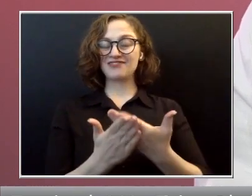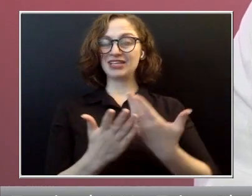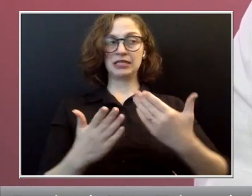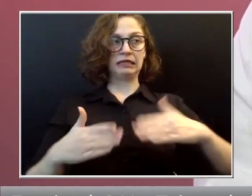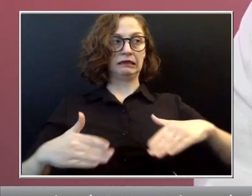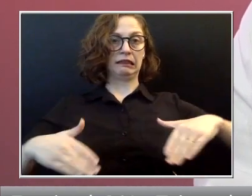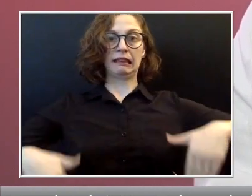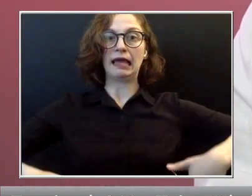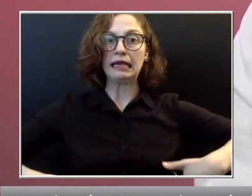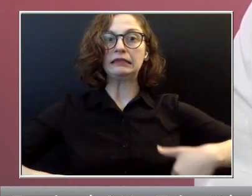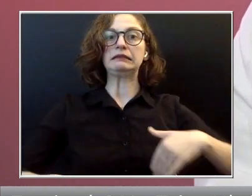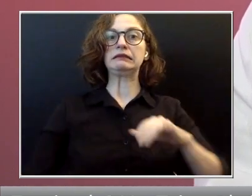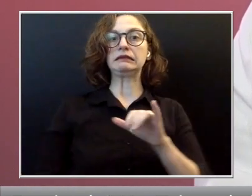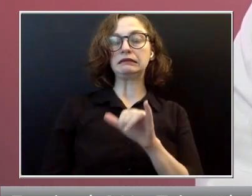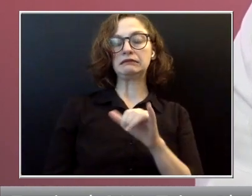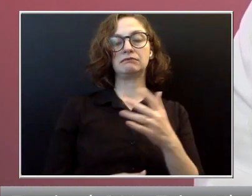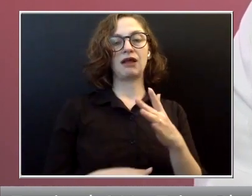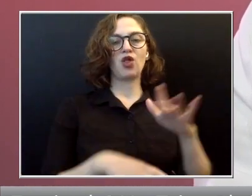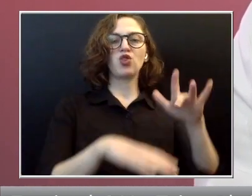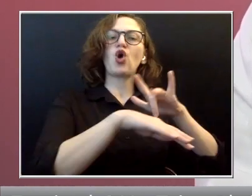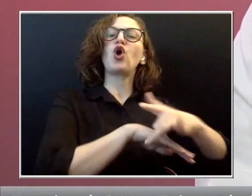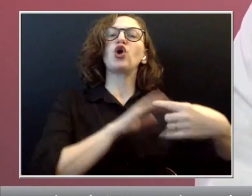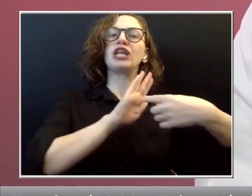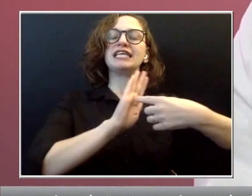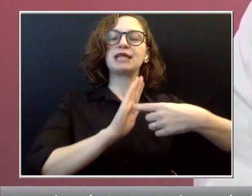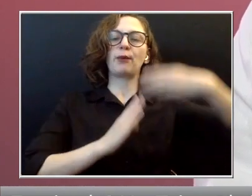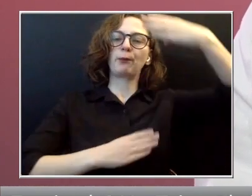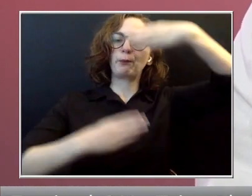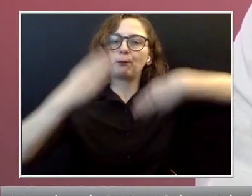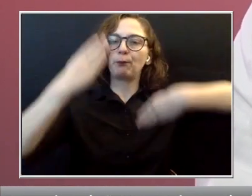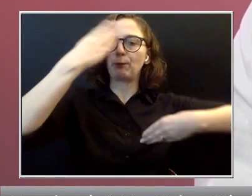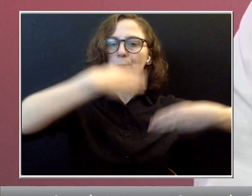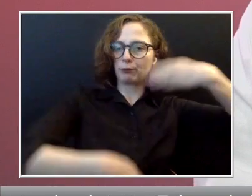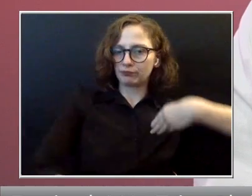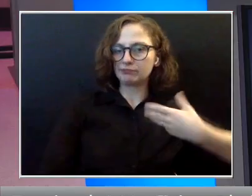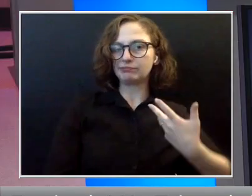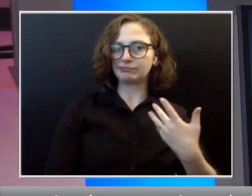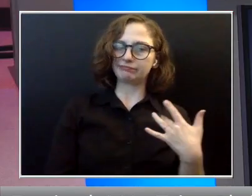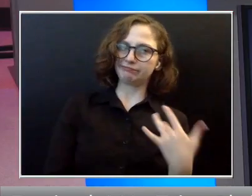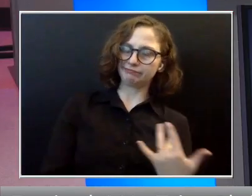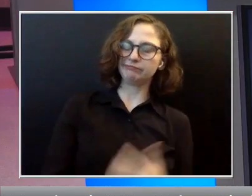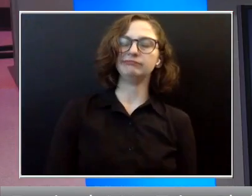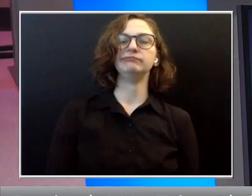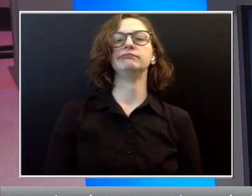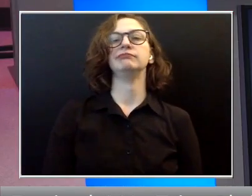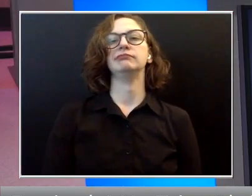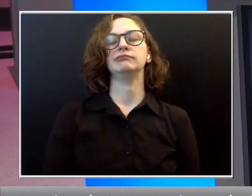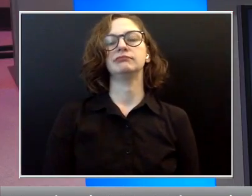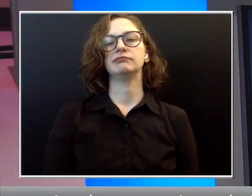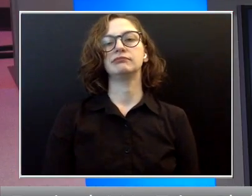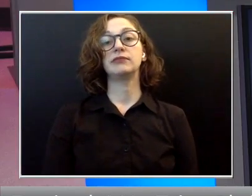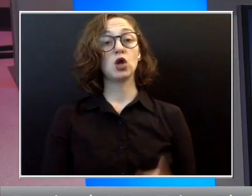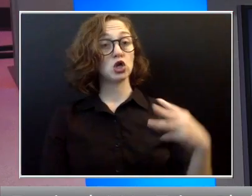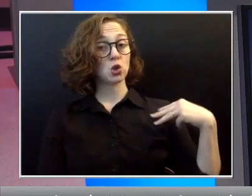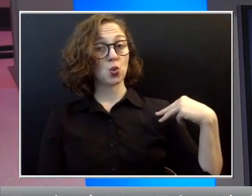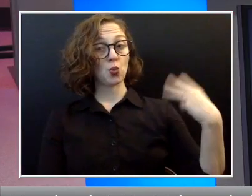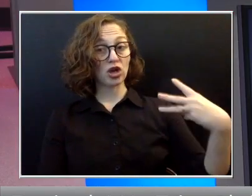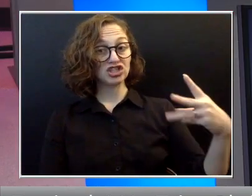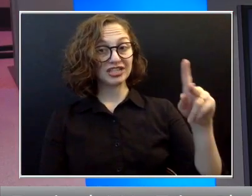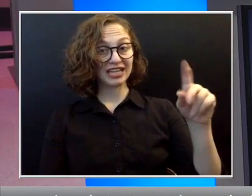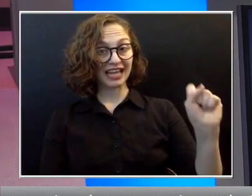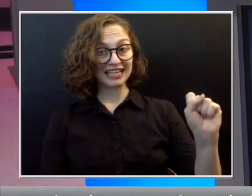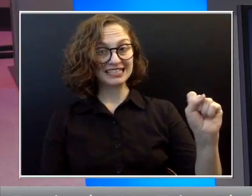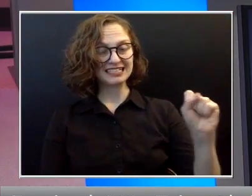signs are not generally caught. So being in Washington, Kansas, three hours away, about a